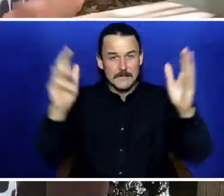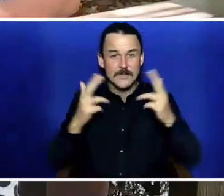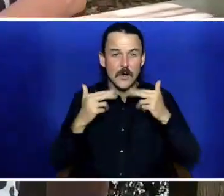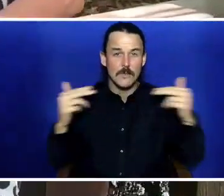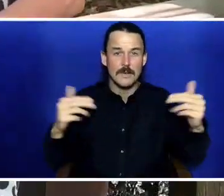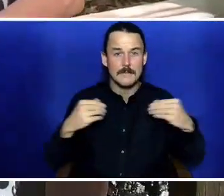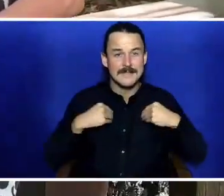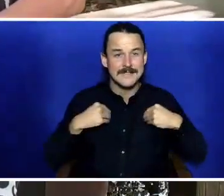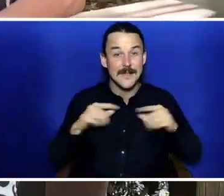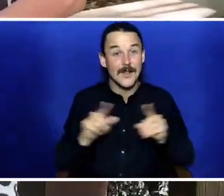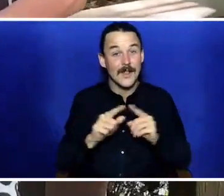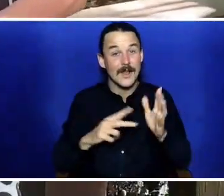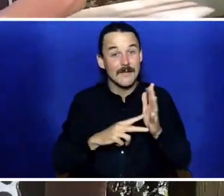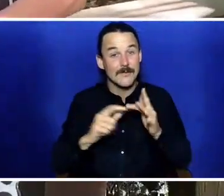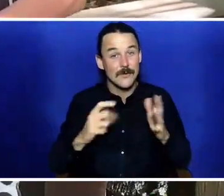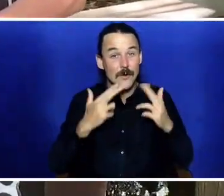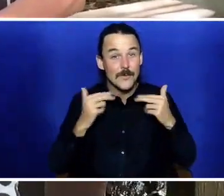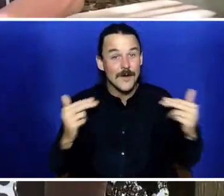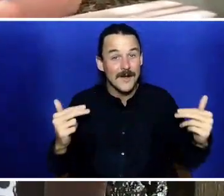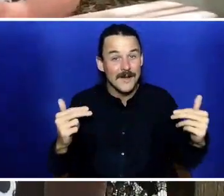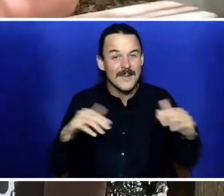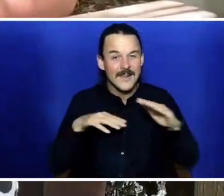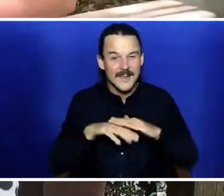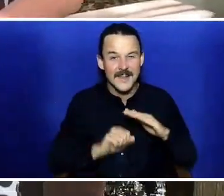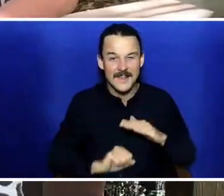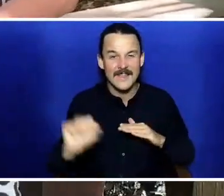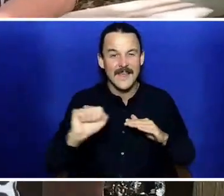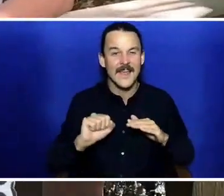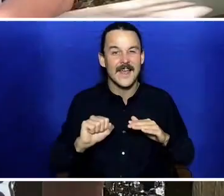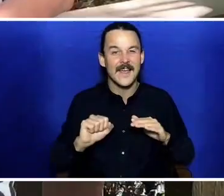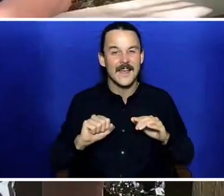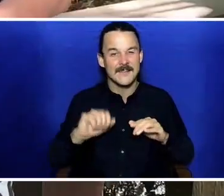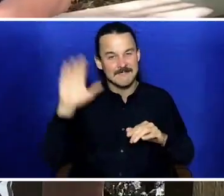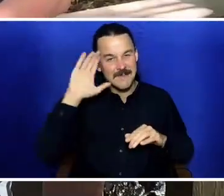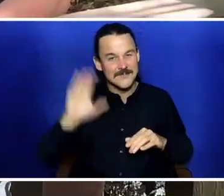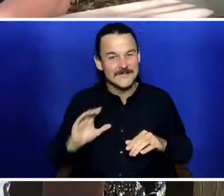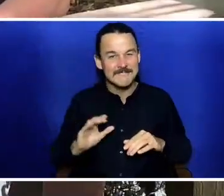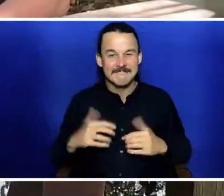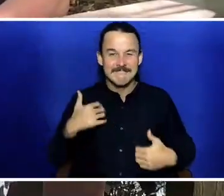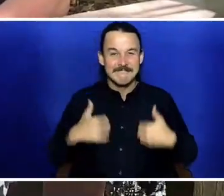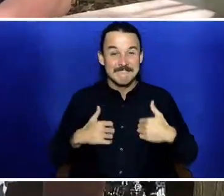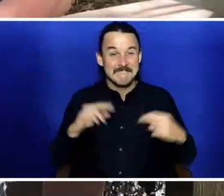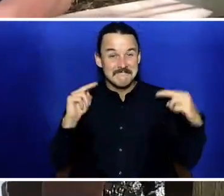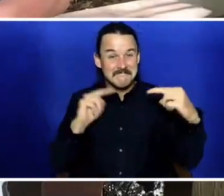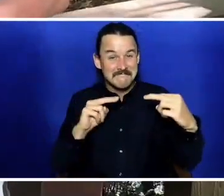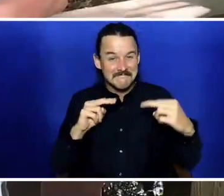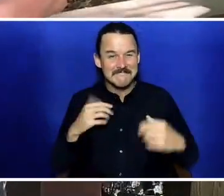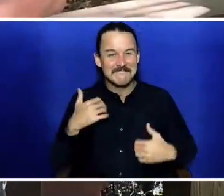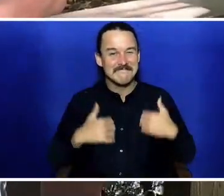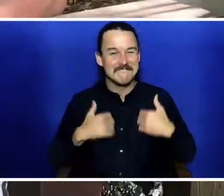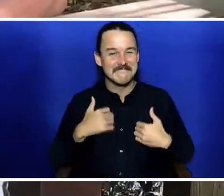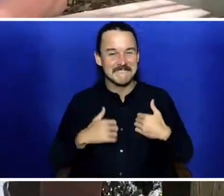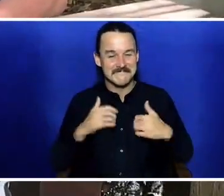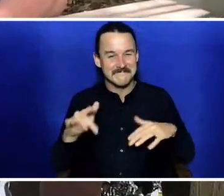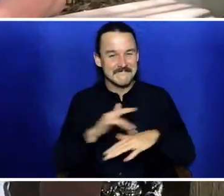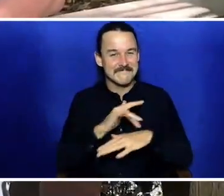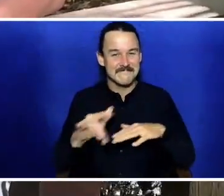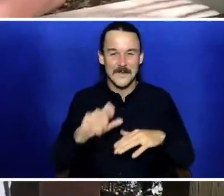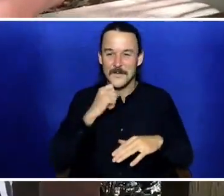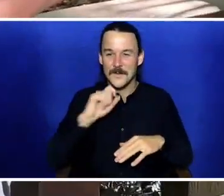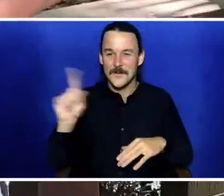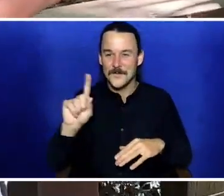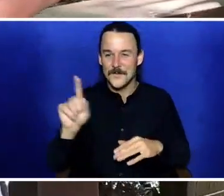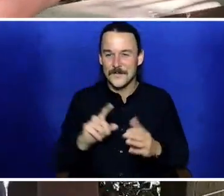in their own country. So we're looking forward to seeing you, and we'll be performing Die lustigen Weiber von Windsor